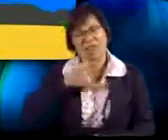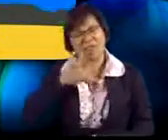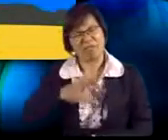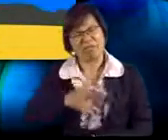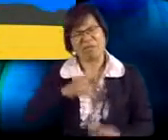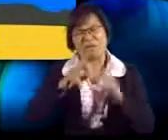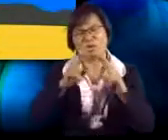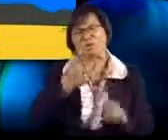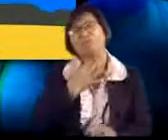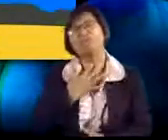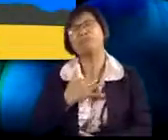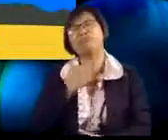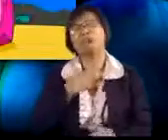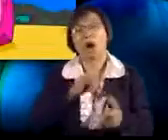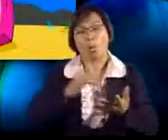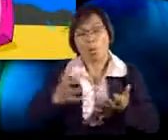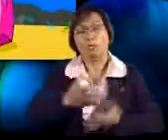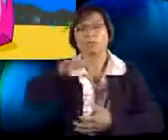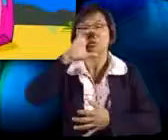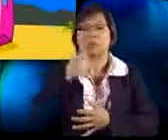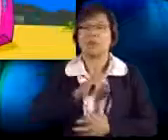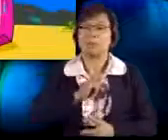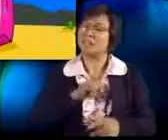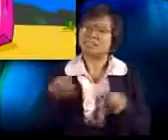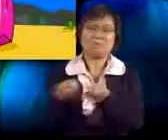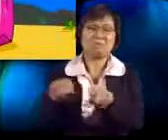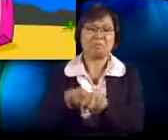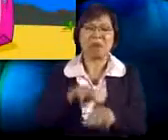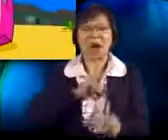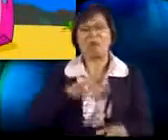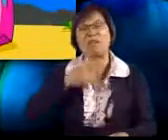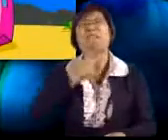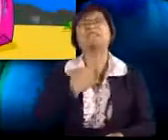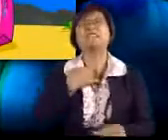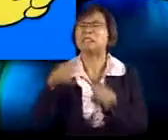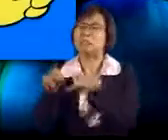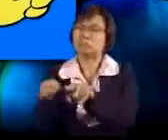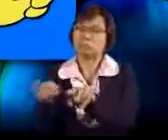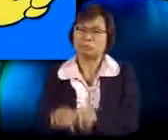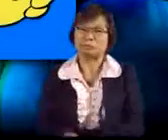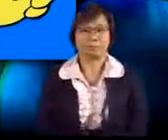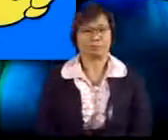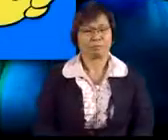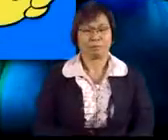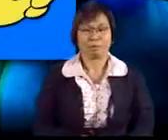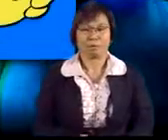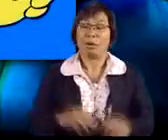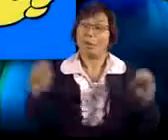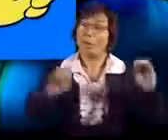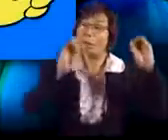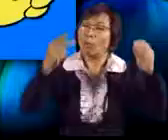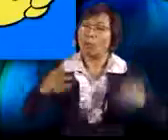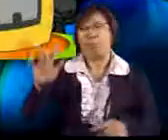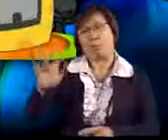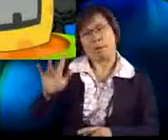so thirsty. I want to drink. Yes, me either. I feel thirsty too. Oh, pity